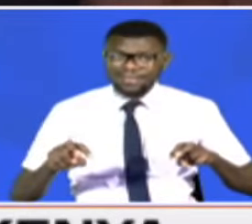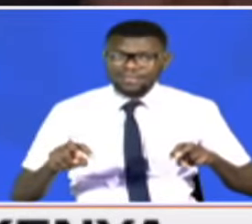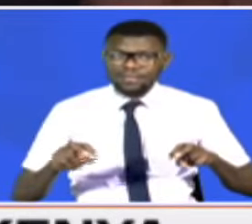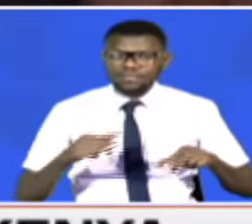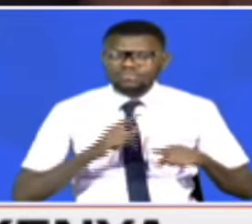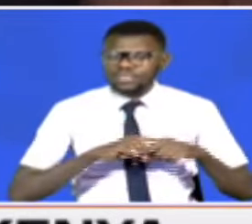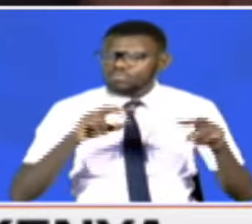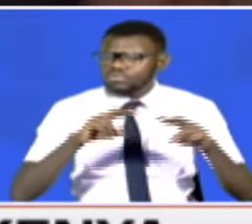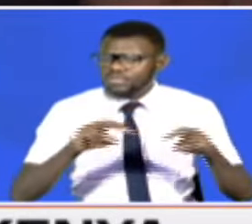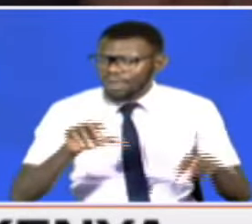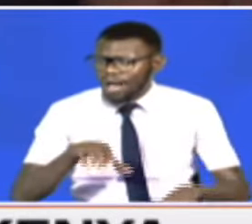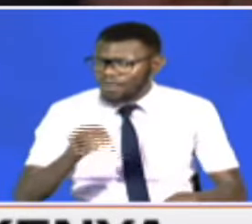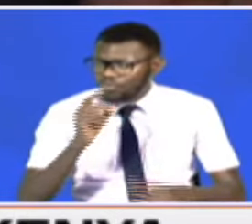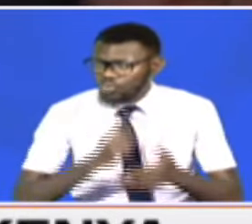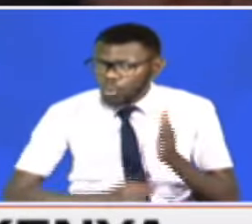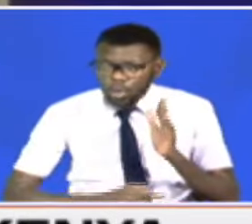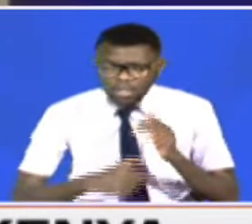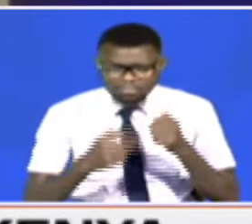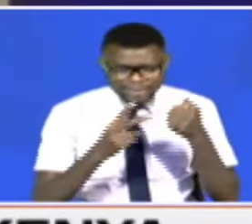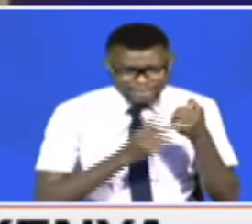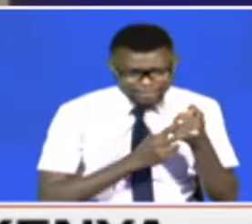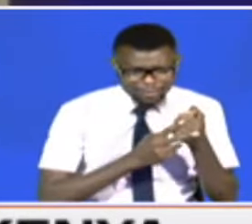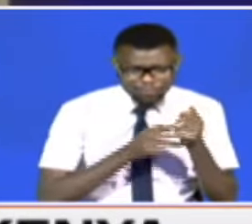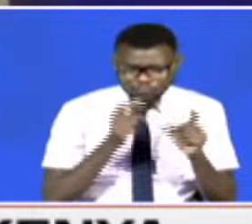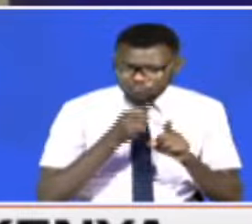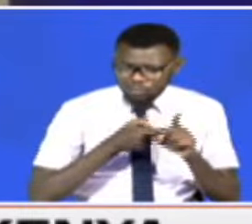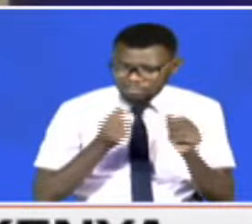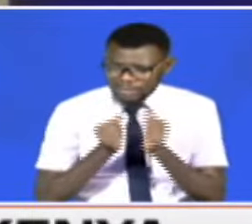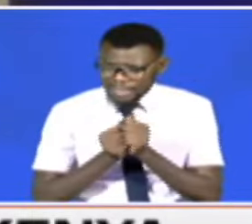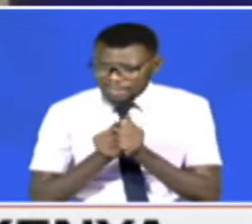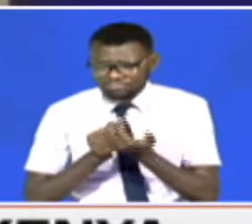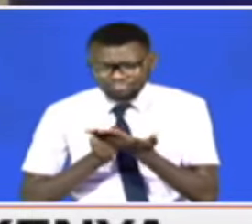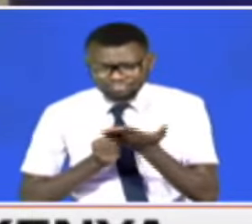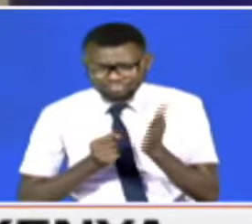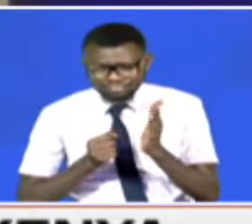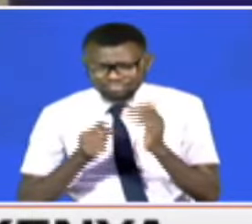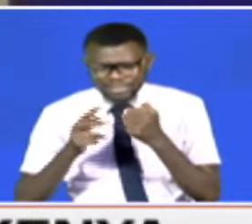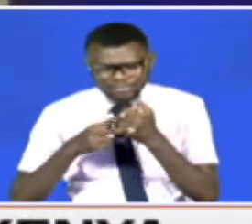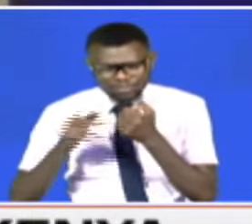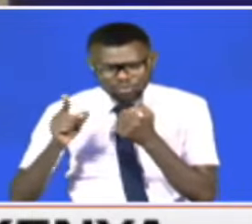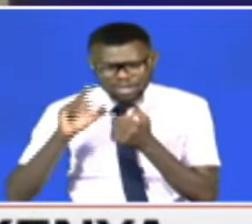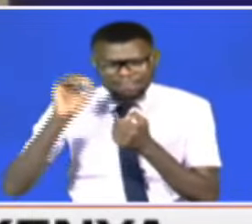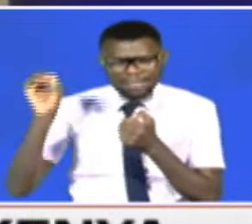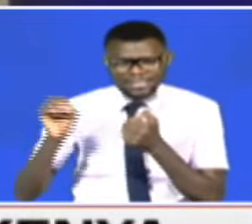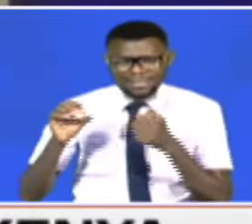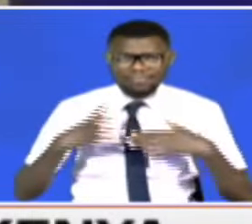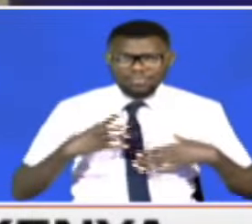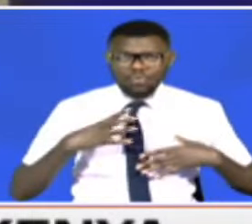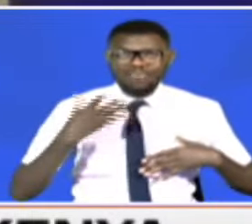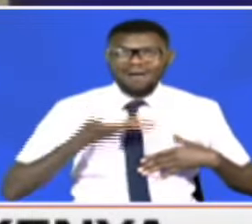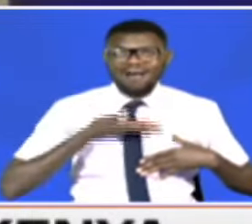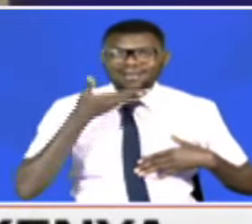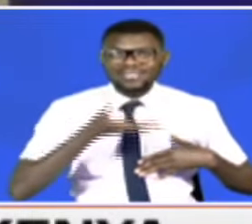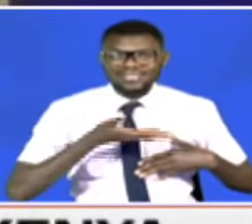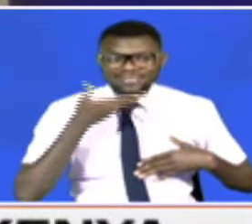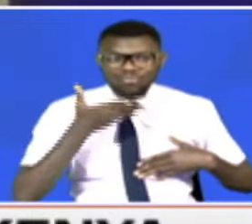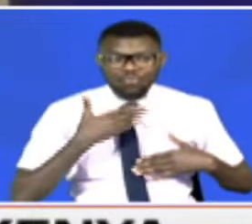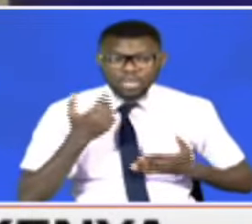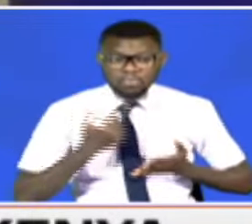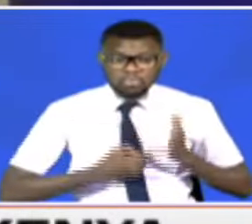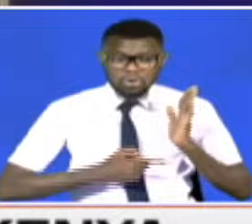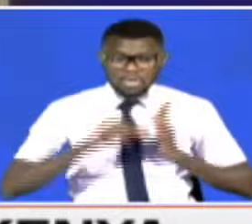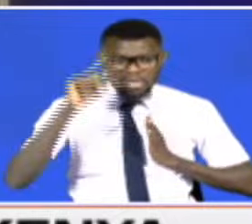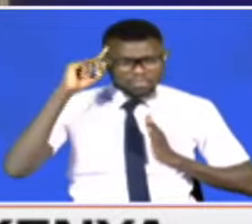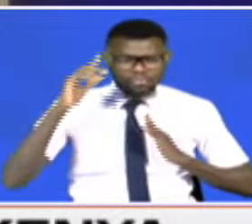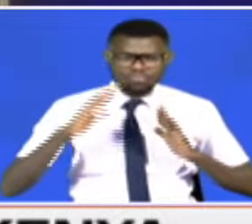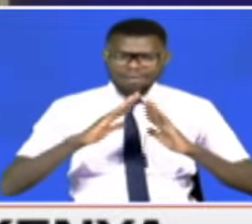research findings, 7 out of every 10 of you, representing 71% of the respondents, want the government to withdraw the